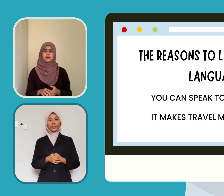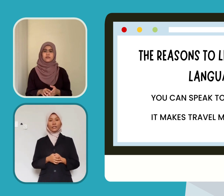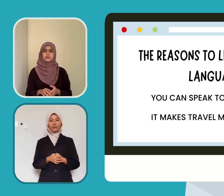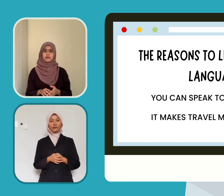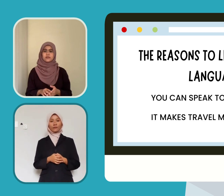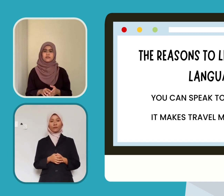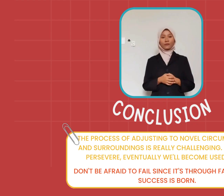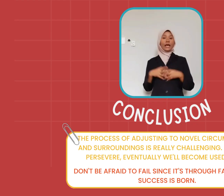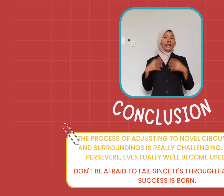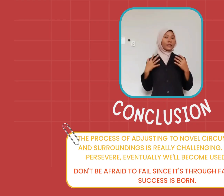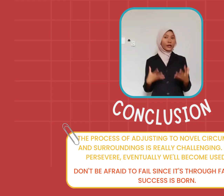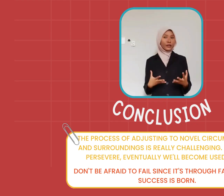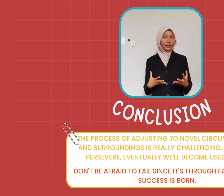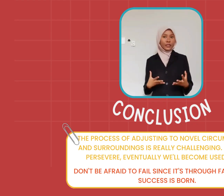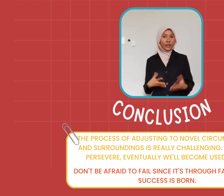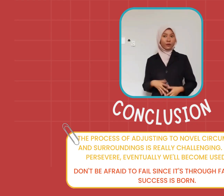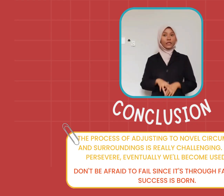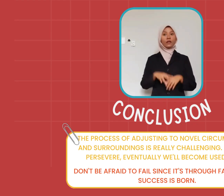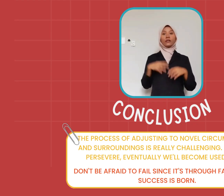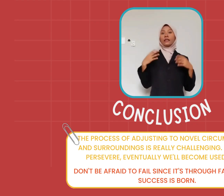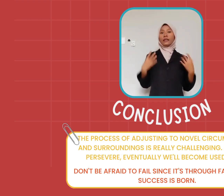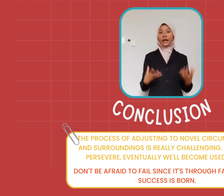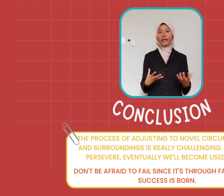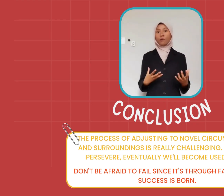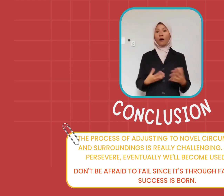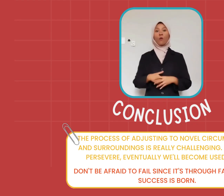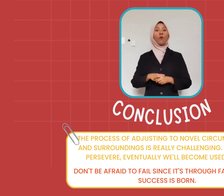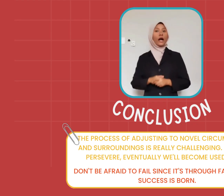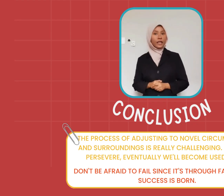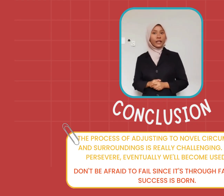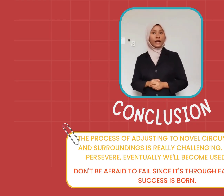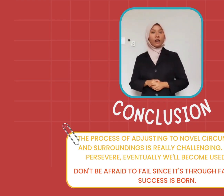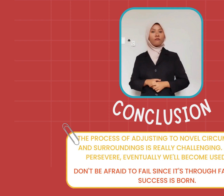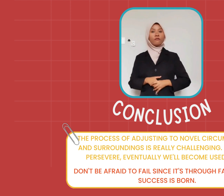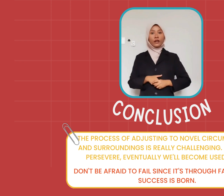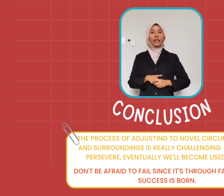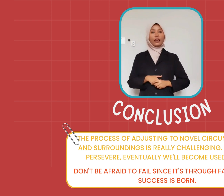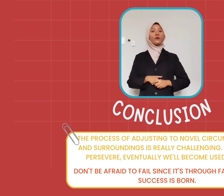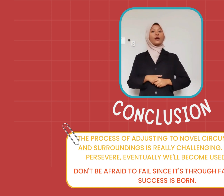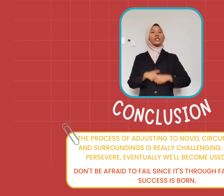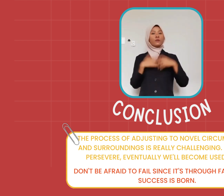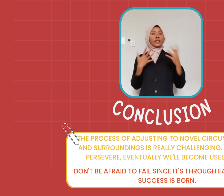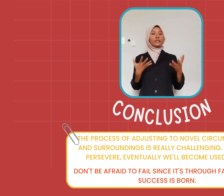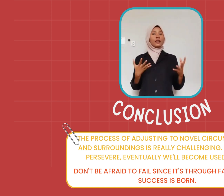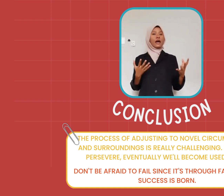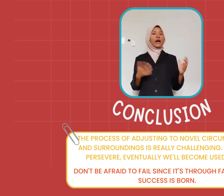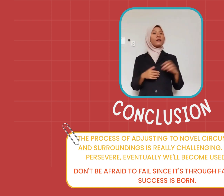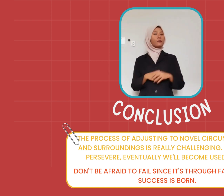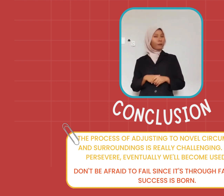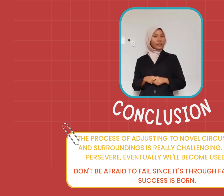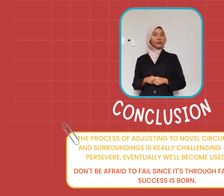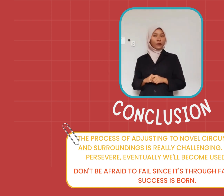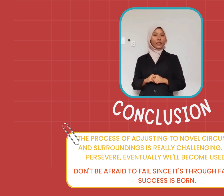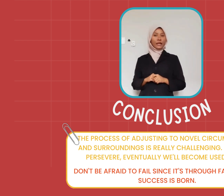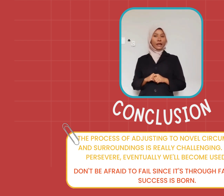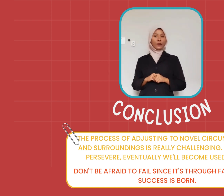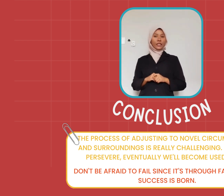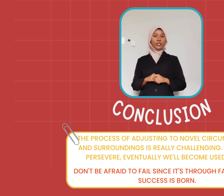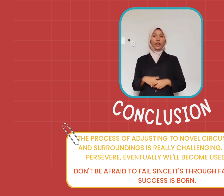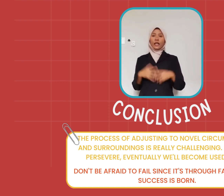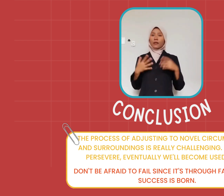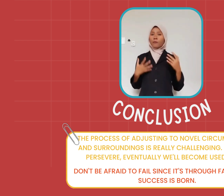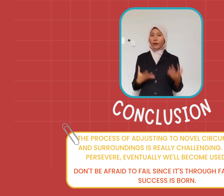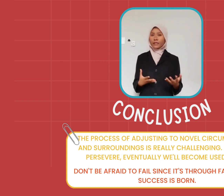young learners. In conclusion, we talk in length about what learning a foreign language means and the best